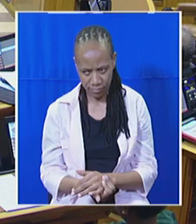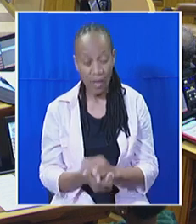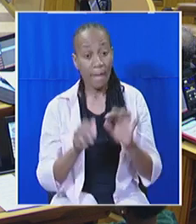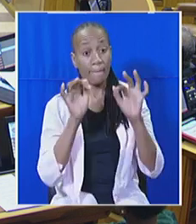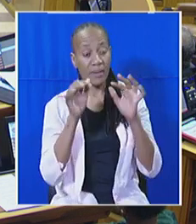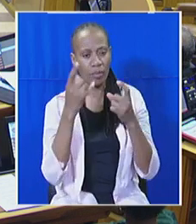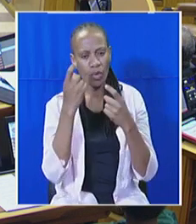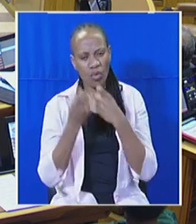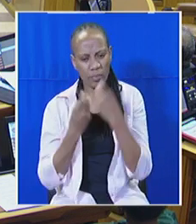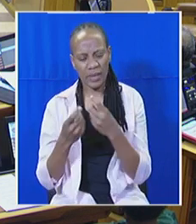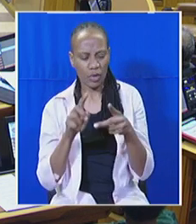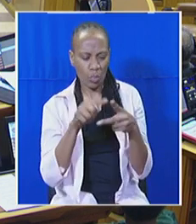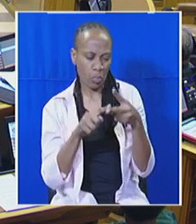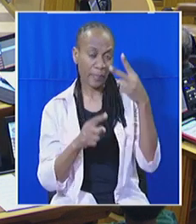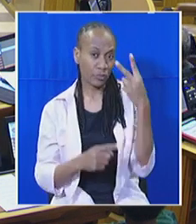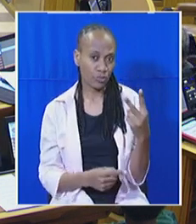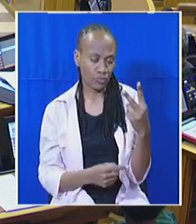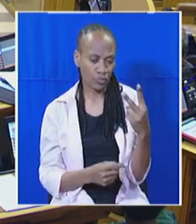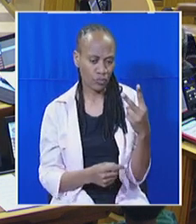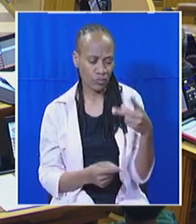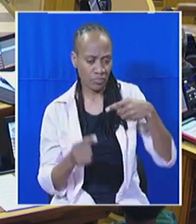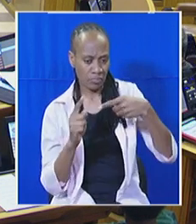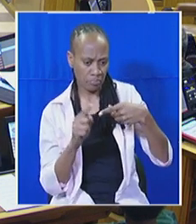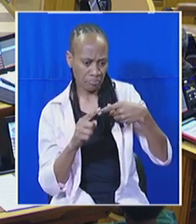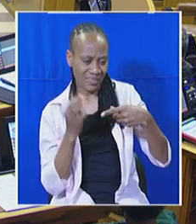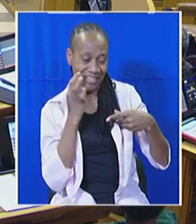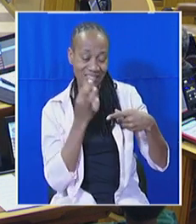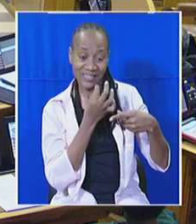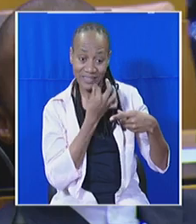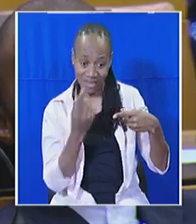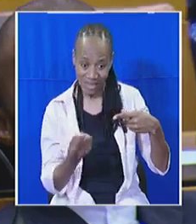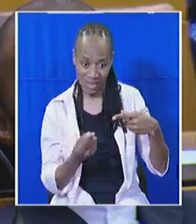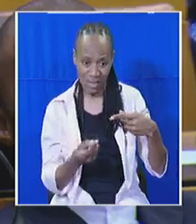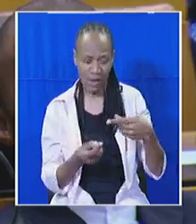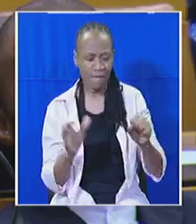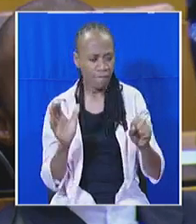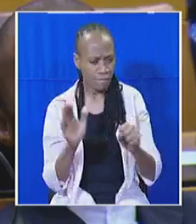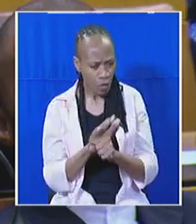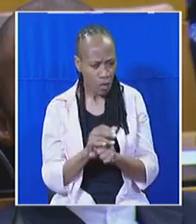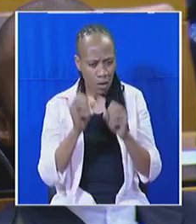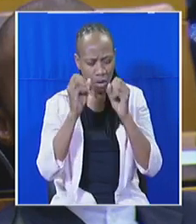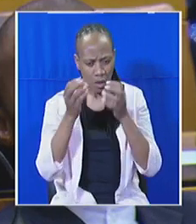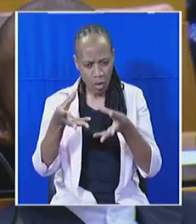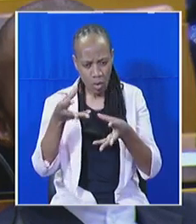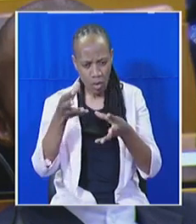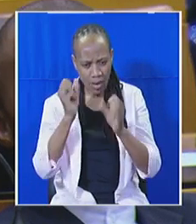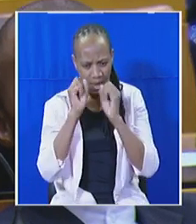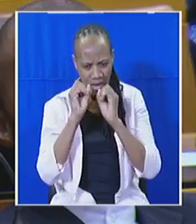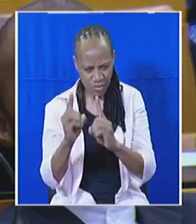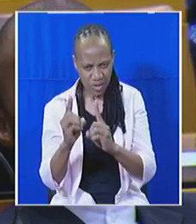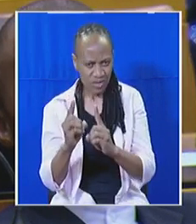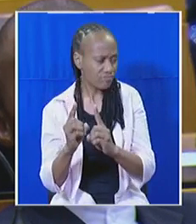ngazo. Ukuthi abayitholi imfundo eyanele eqhamuka ngasemnyangweni